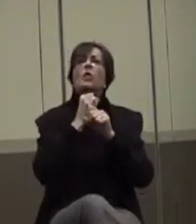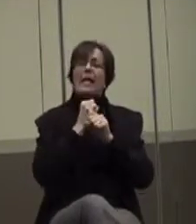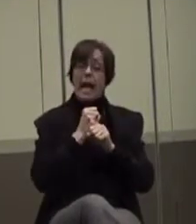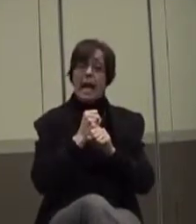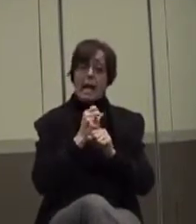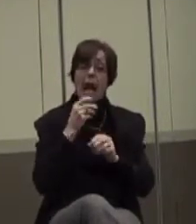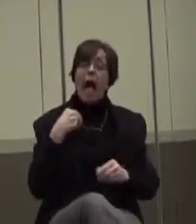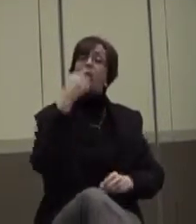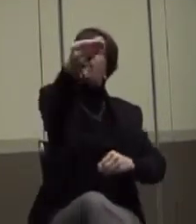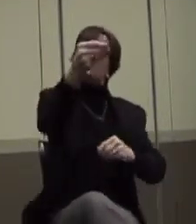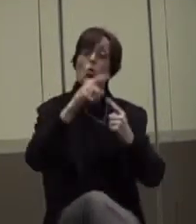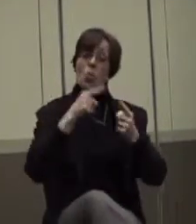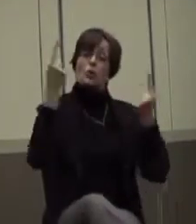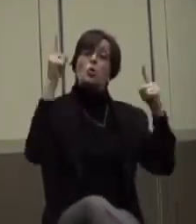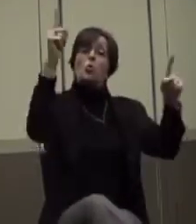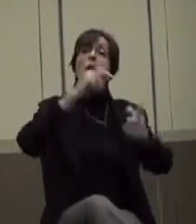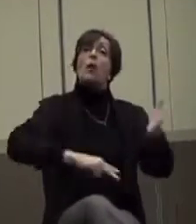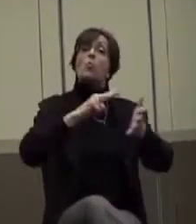read.